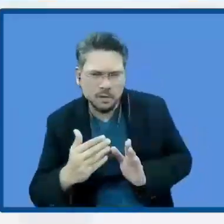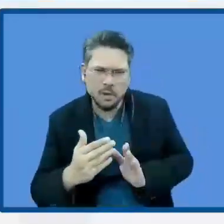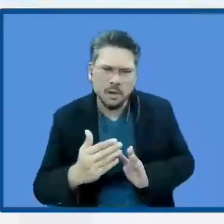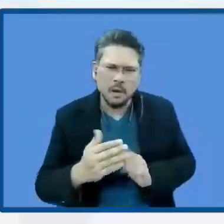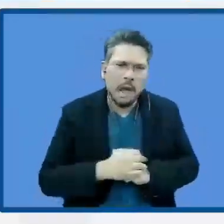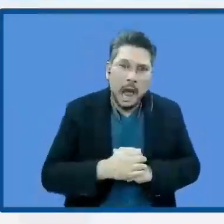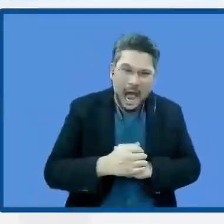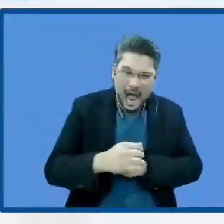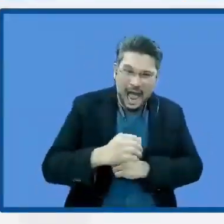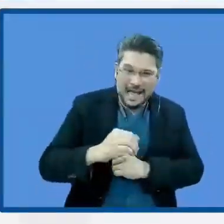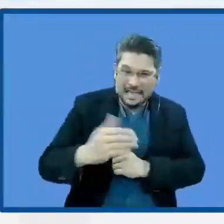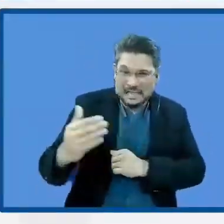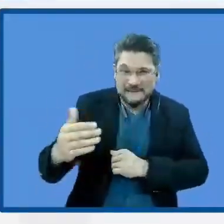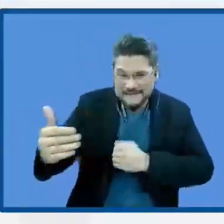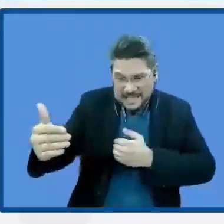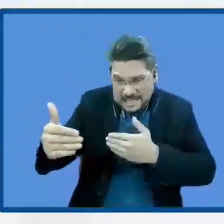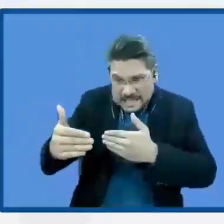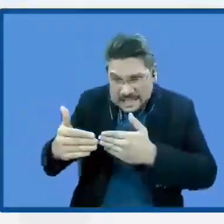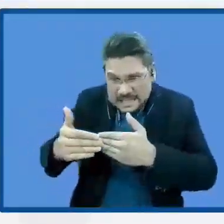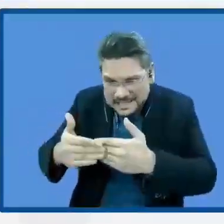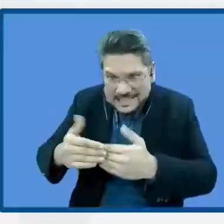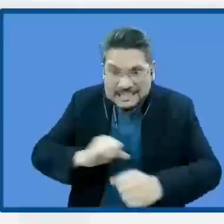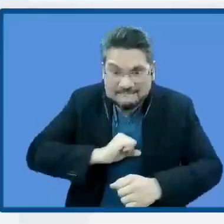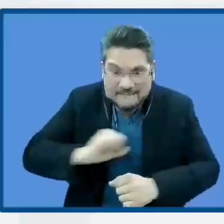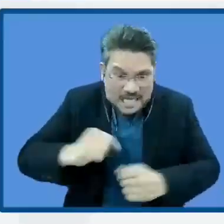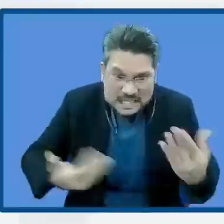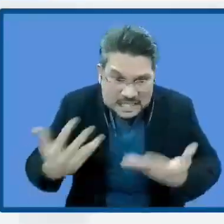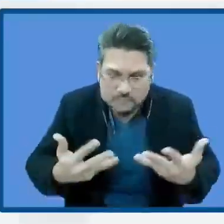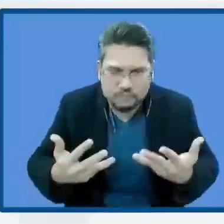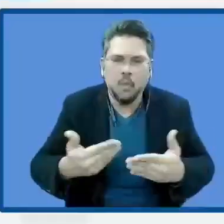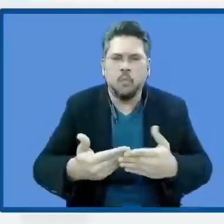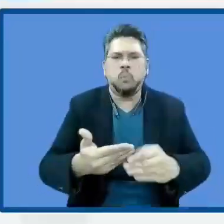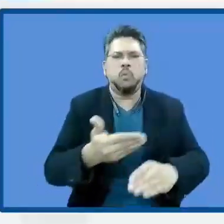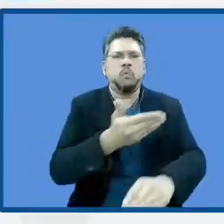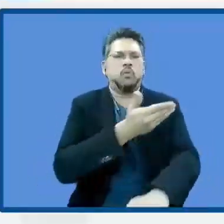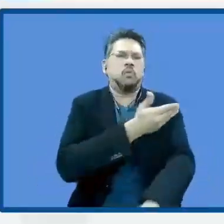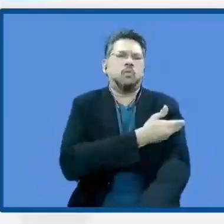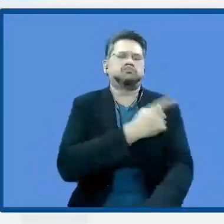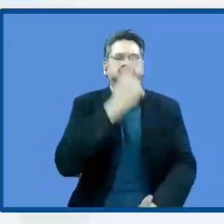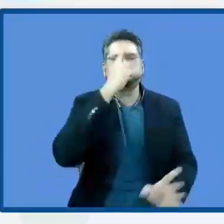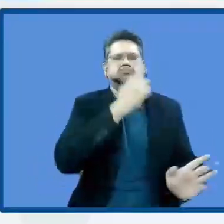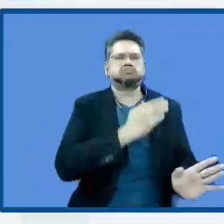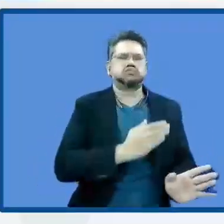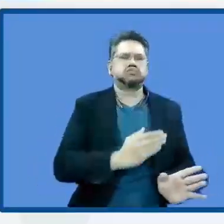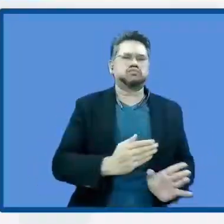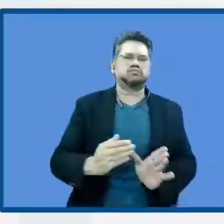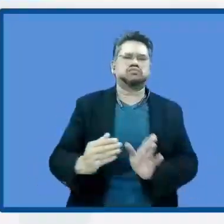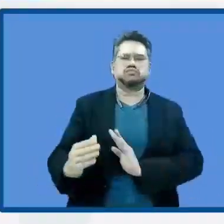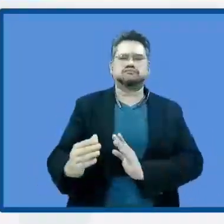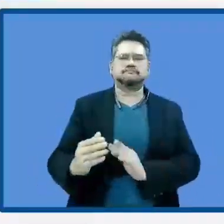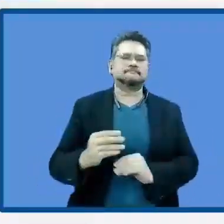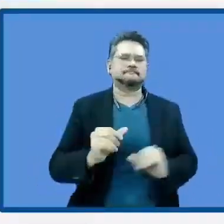on the medium and long run. And these plans should be